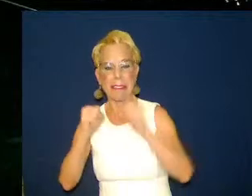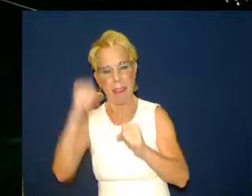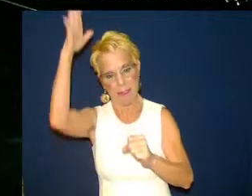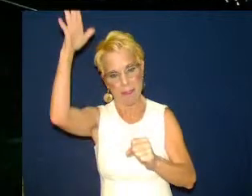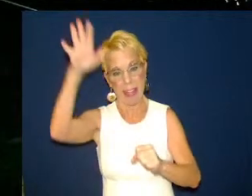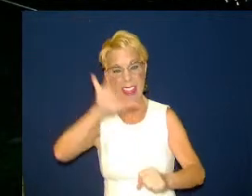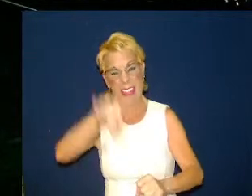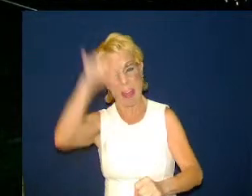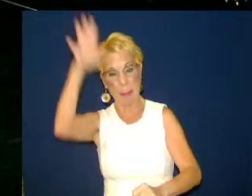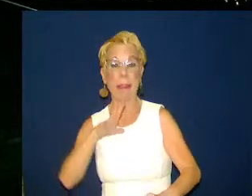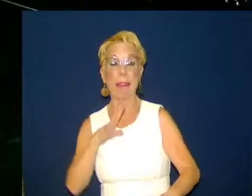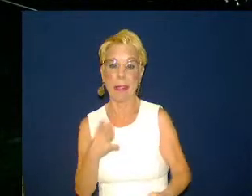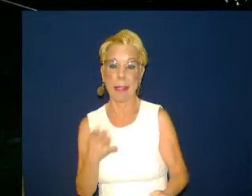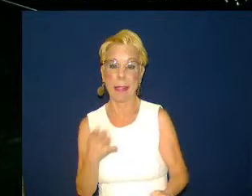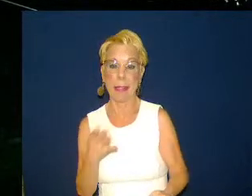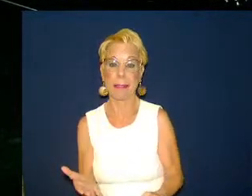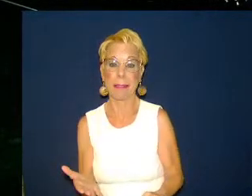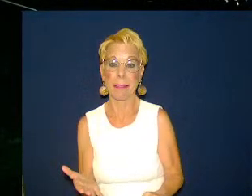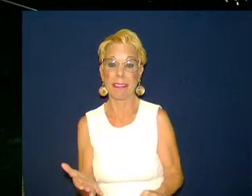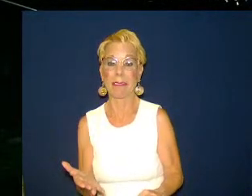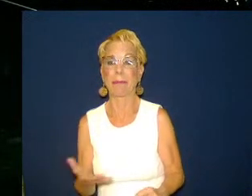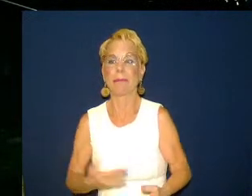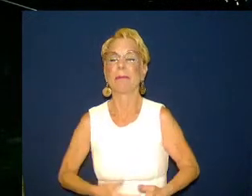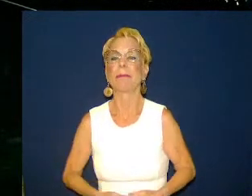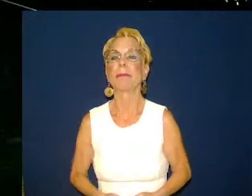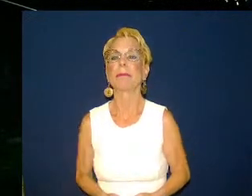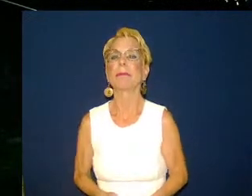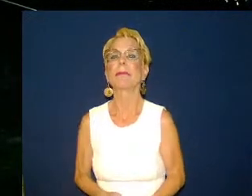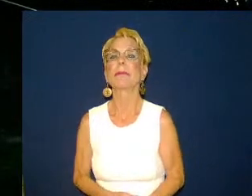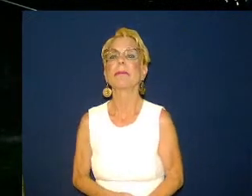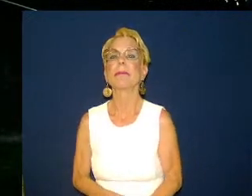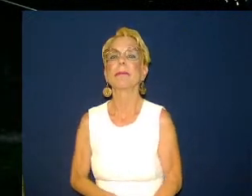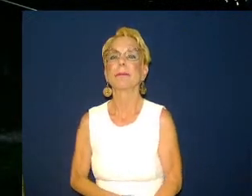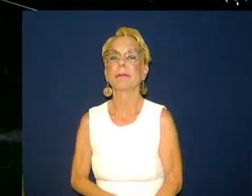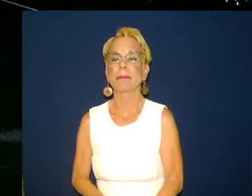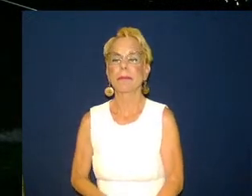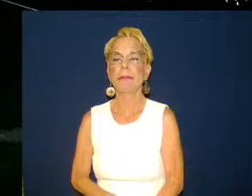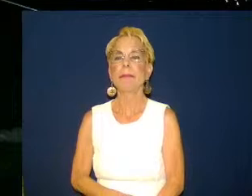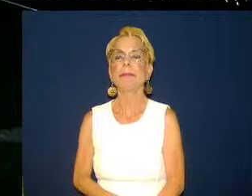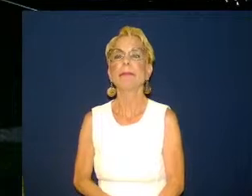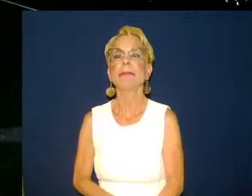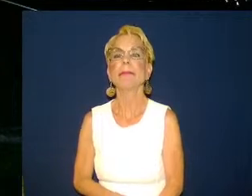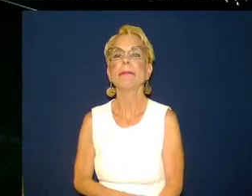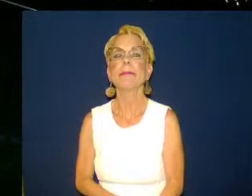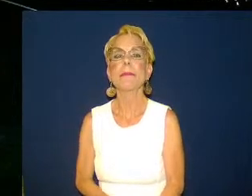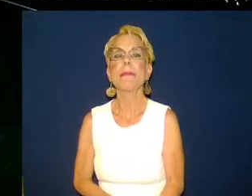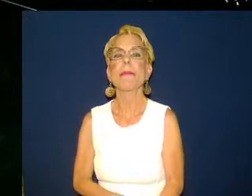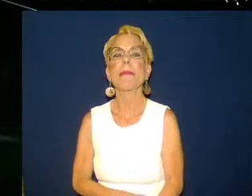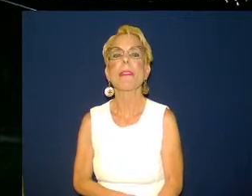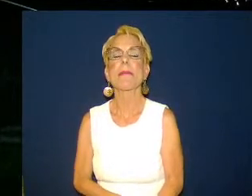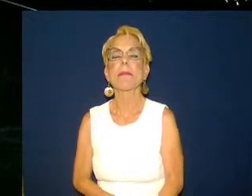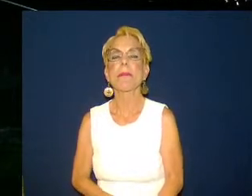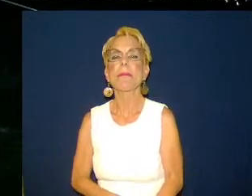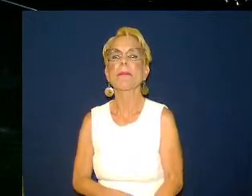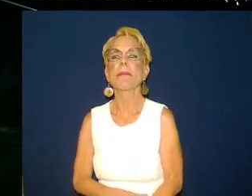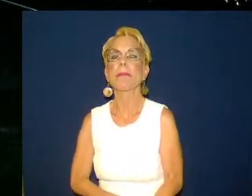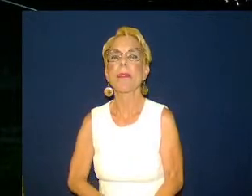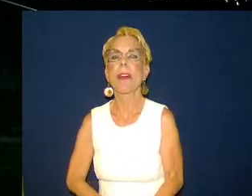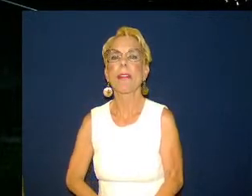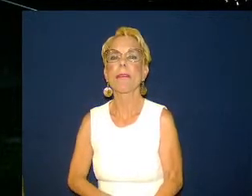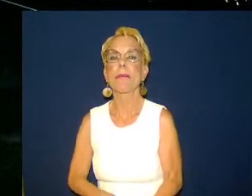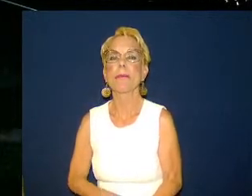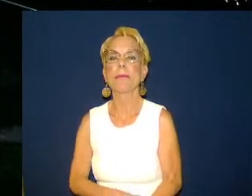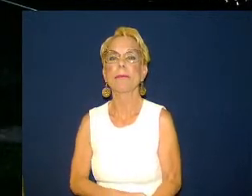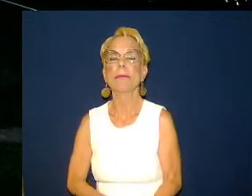up and being patient. But sometimes the Christian life is like that. You know, it feels like we're going through the motions, and it feels like we're under